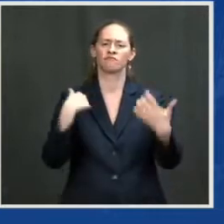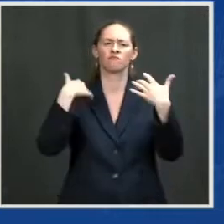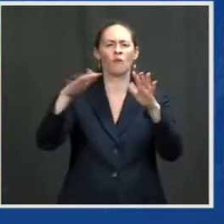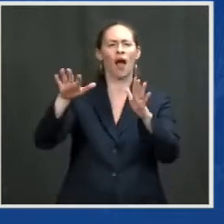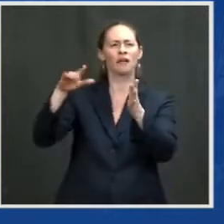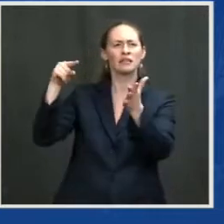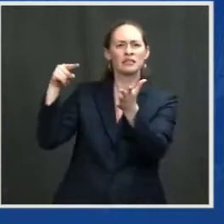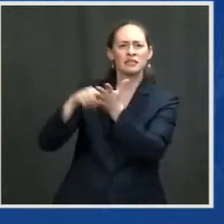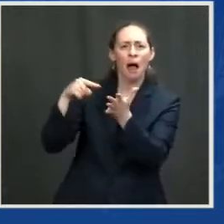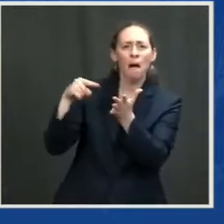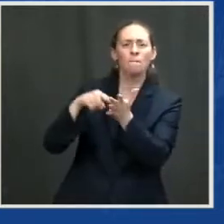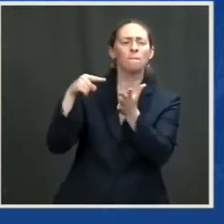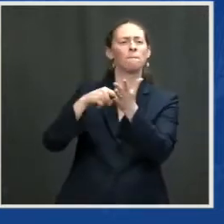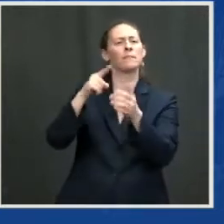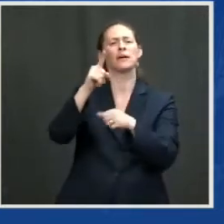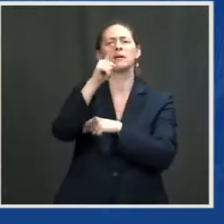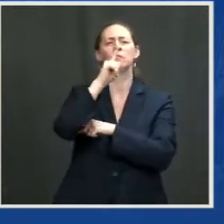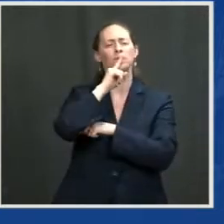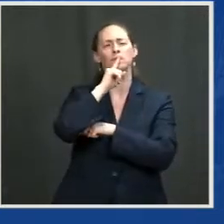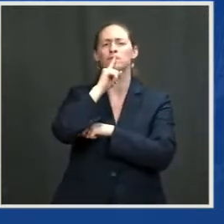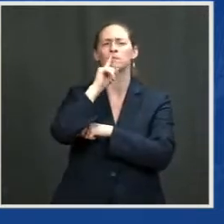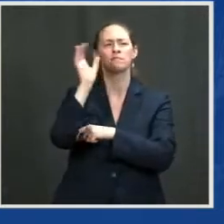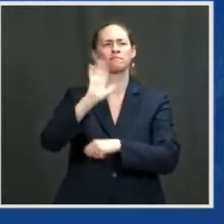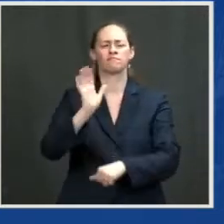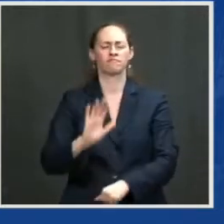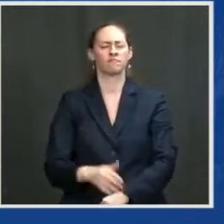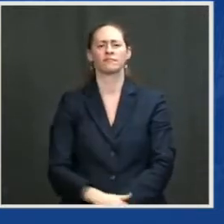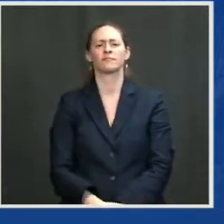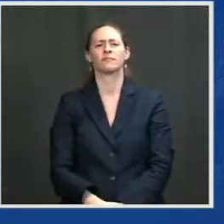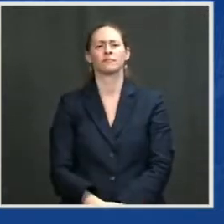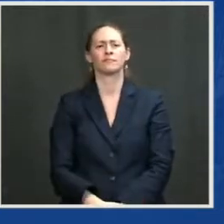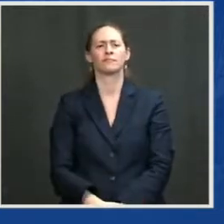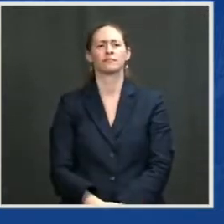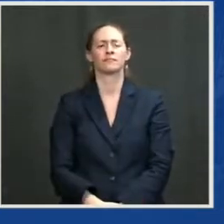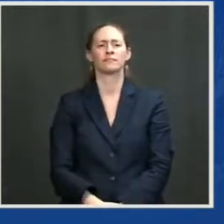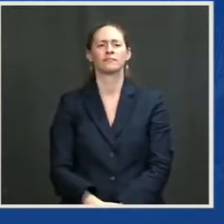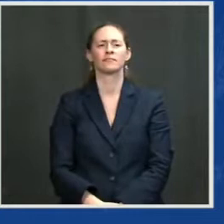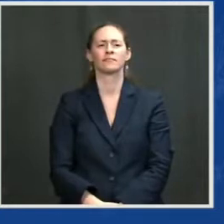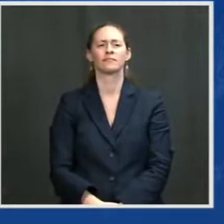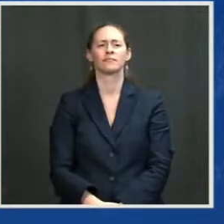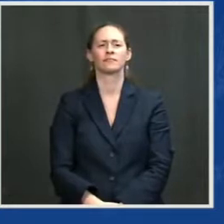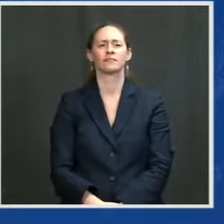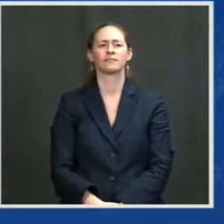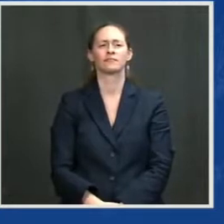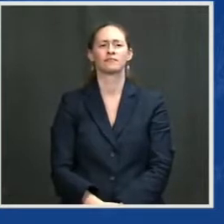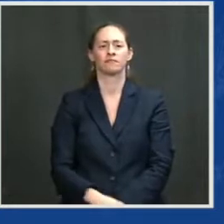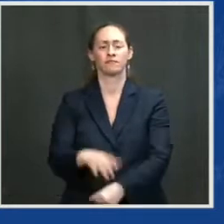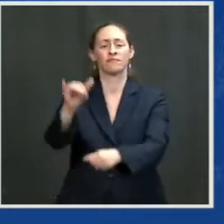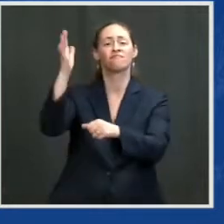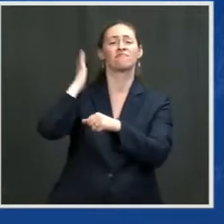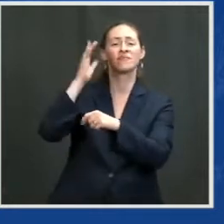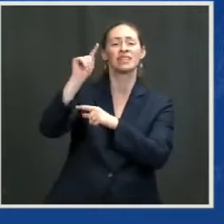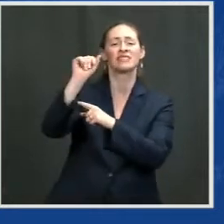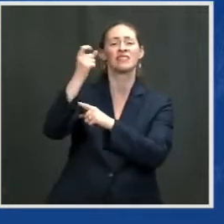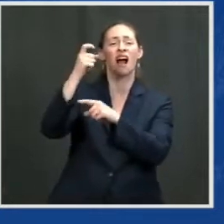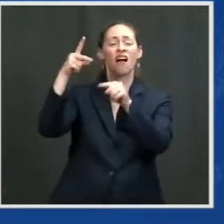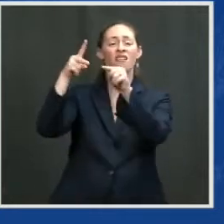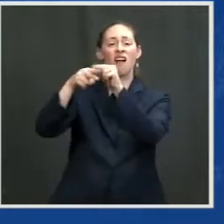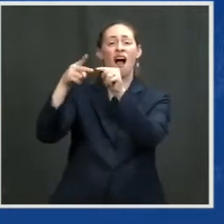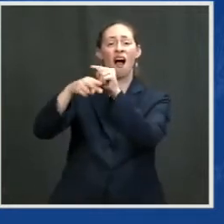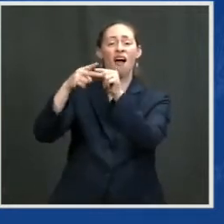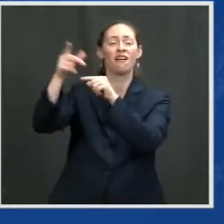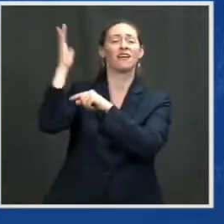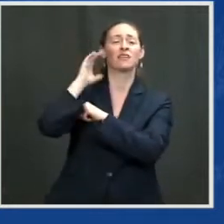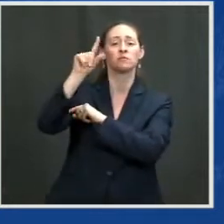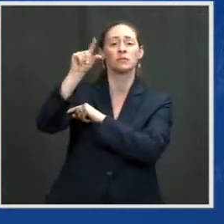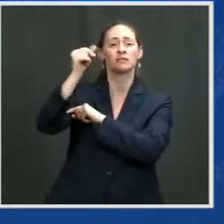in 2017, and it created a $2 trillion deficit, with the vast majority of that going